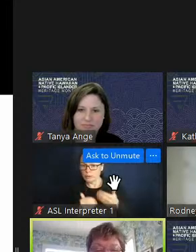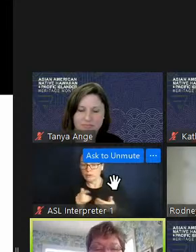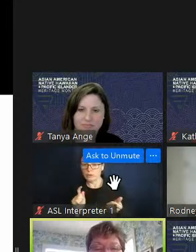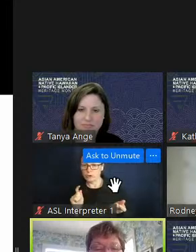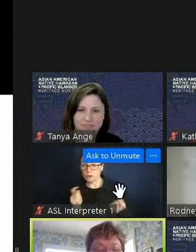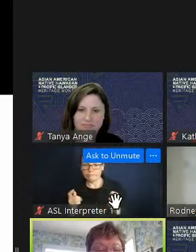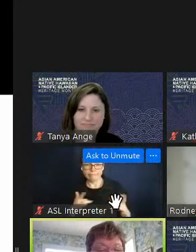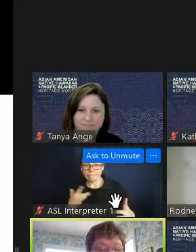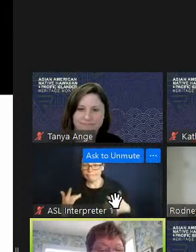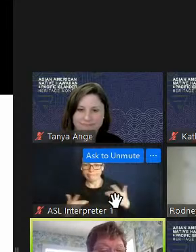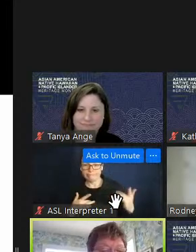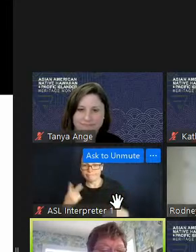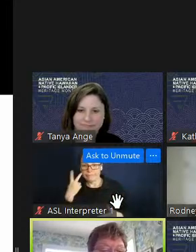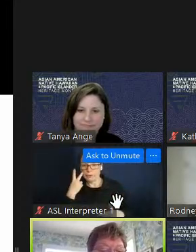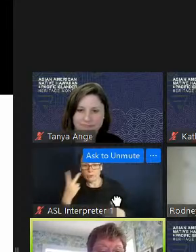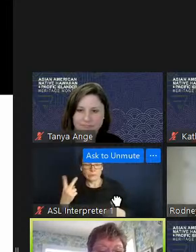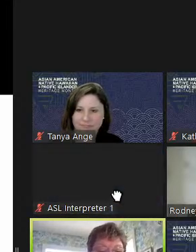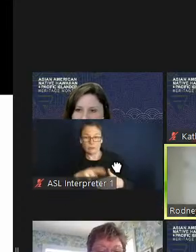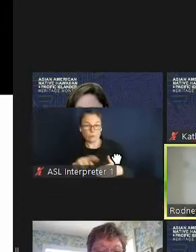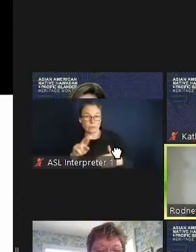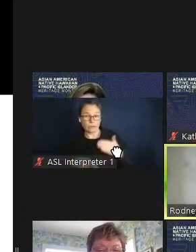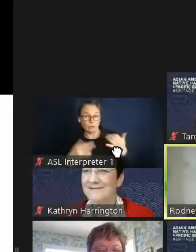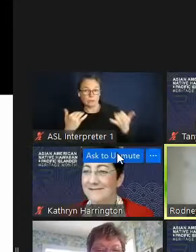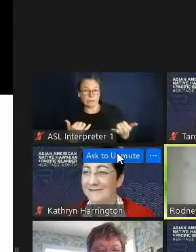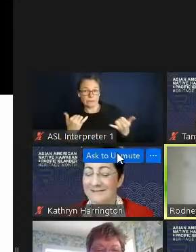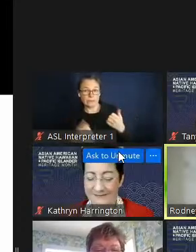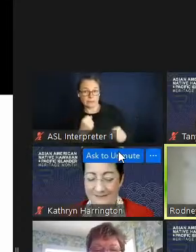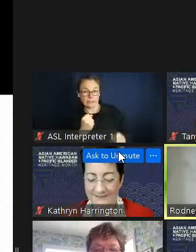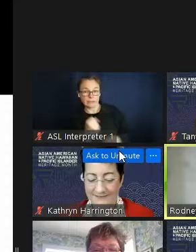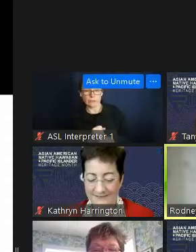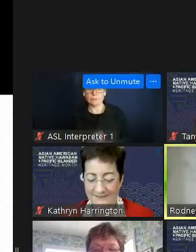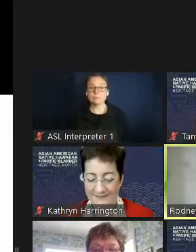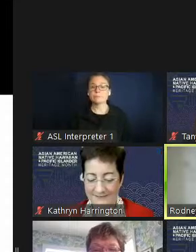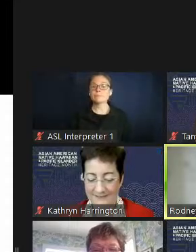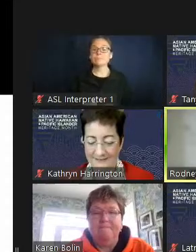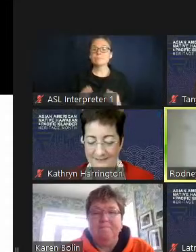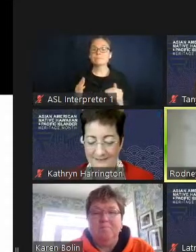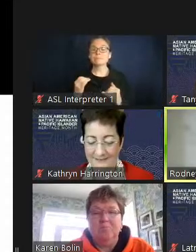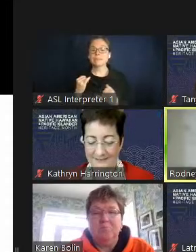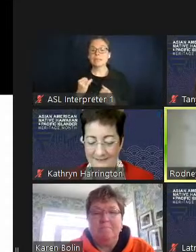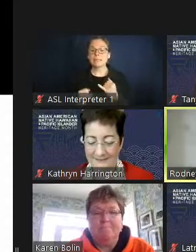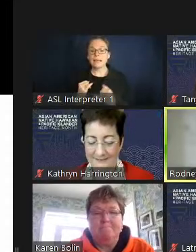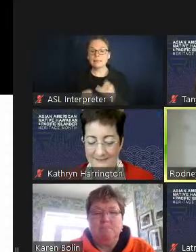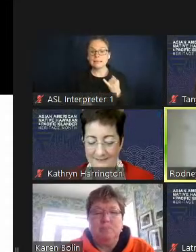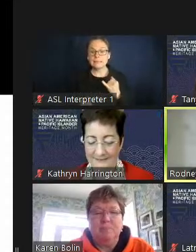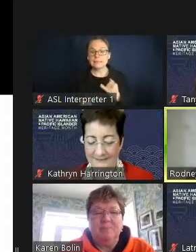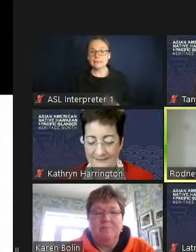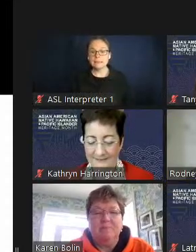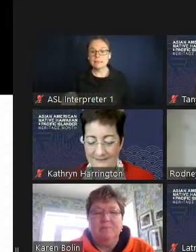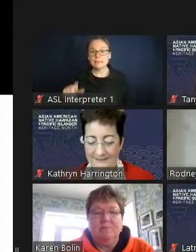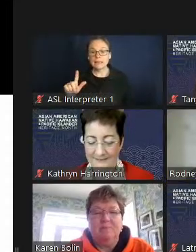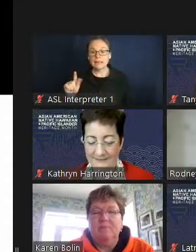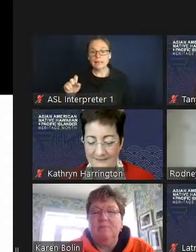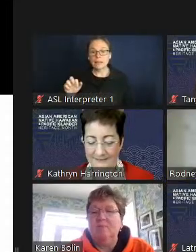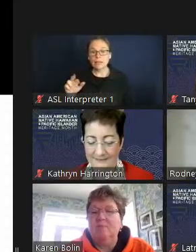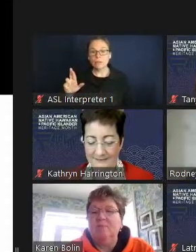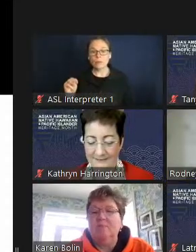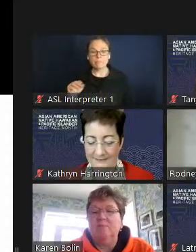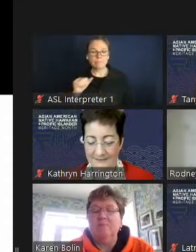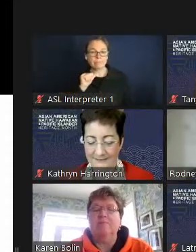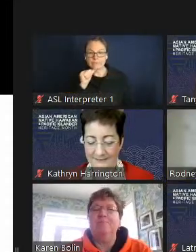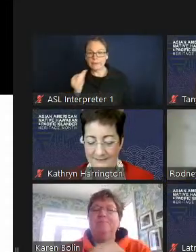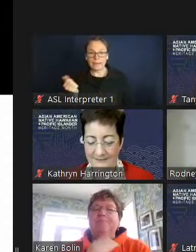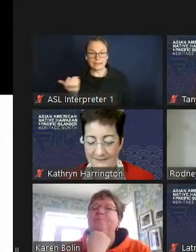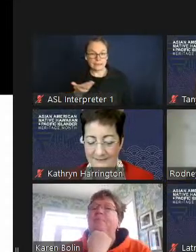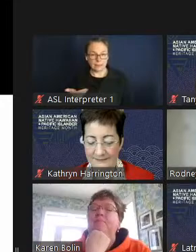hard work. Ms. Boland. And then finally, Mr. Lathrop. He is not on, Mr.